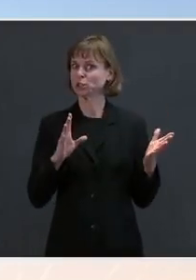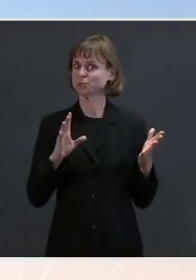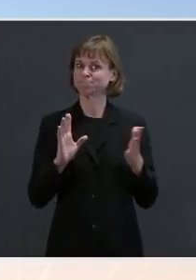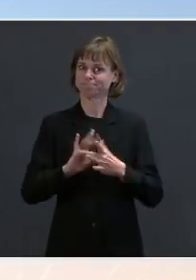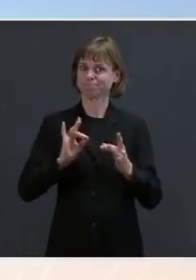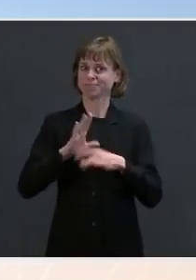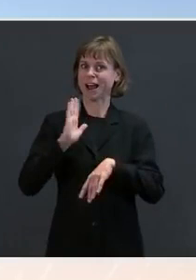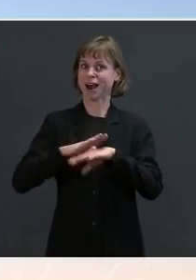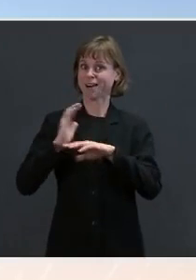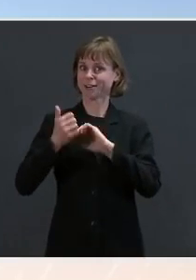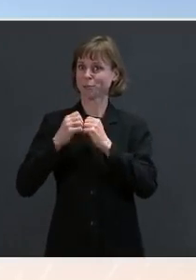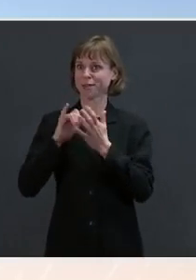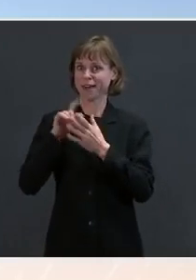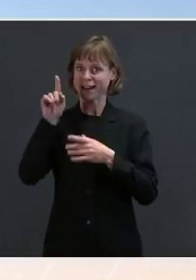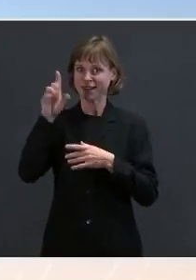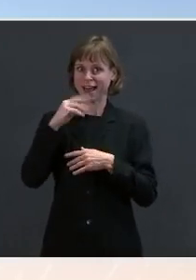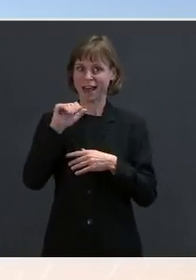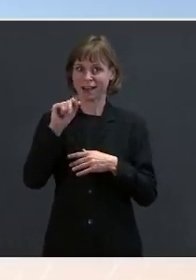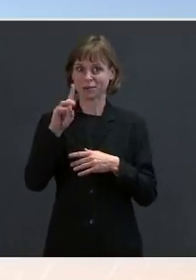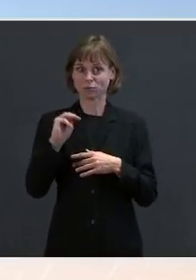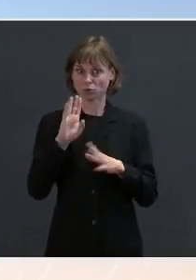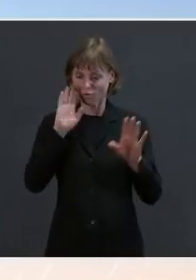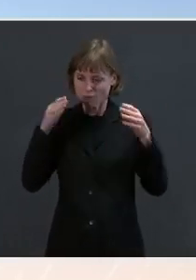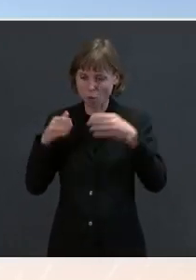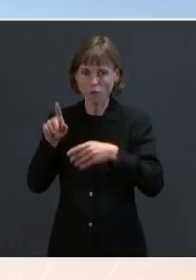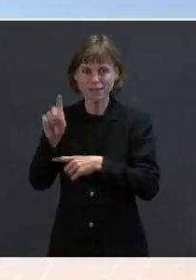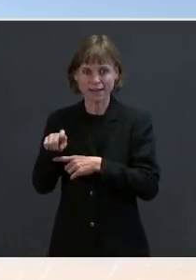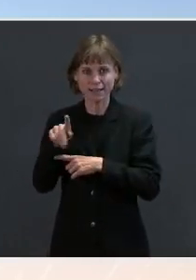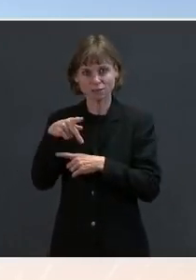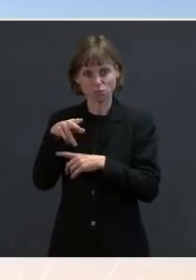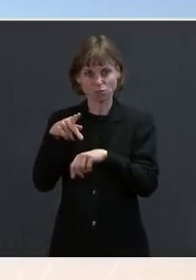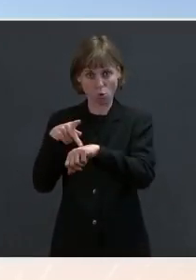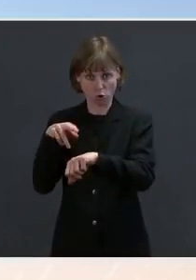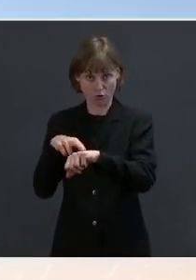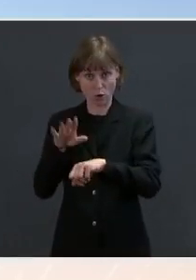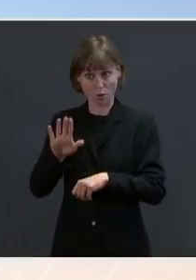his administration will focus on the needs of Puerto Rico and its residents.